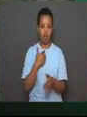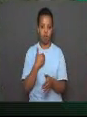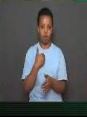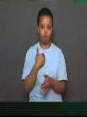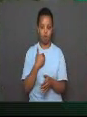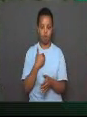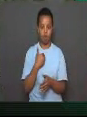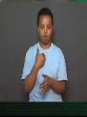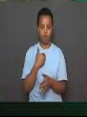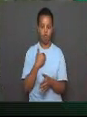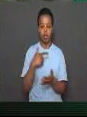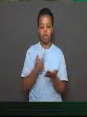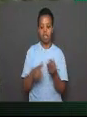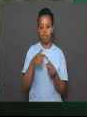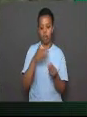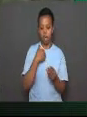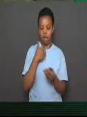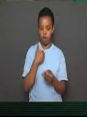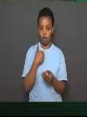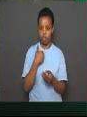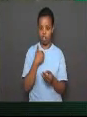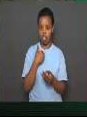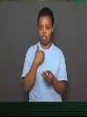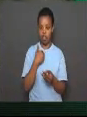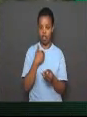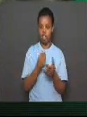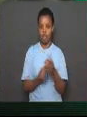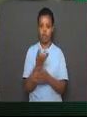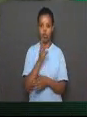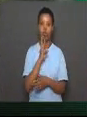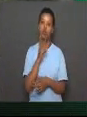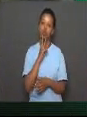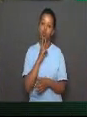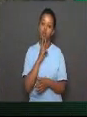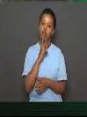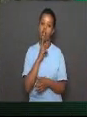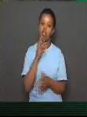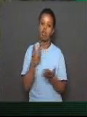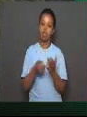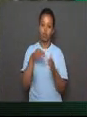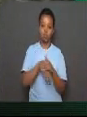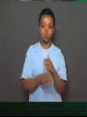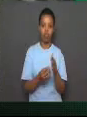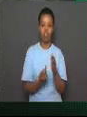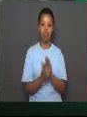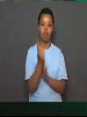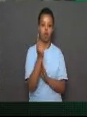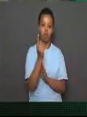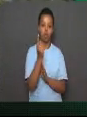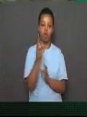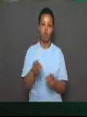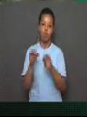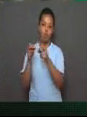Estuaries are areas where freshwater streams or rivers merge with the ocean.